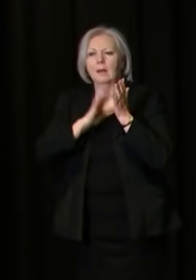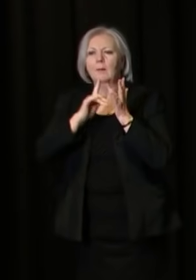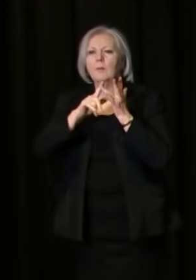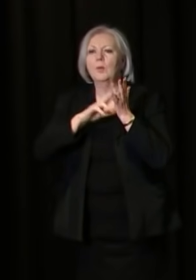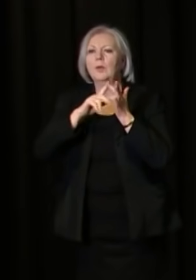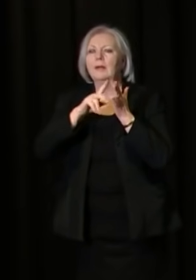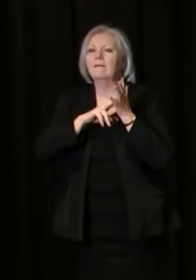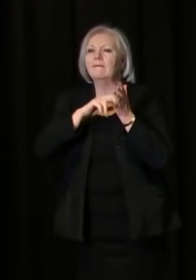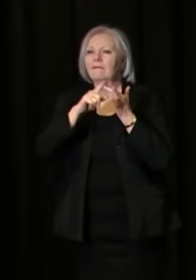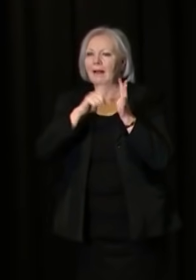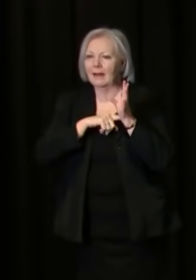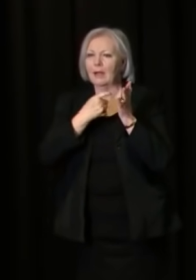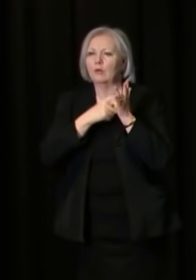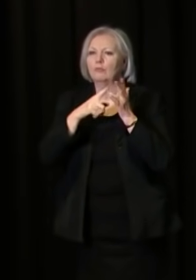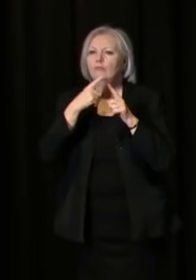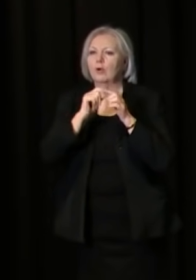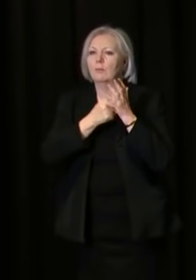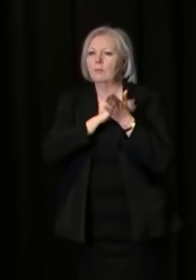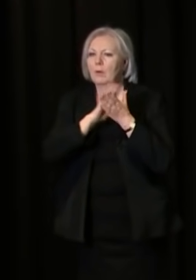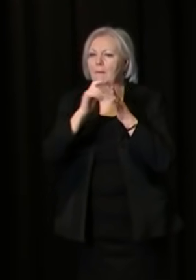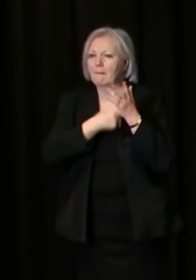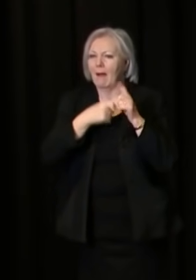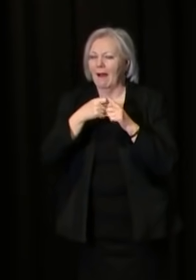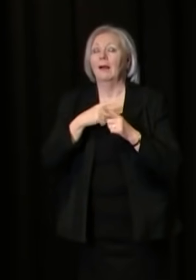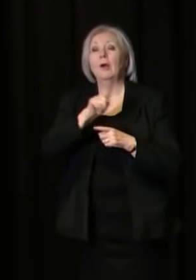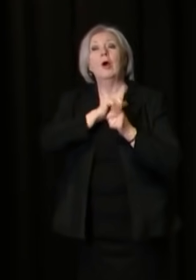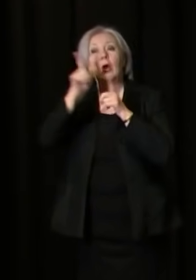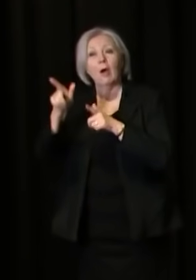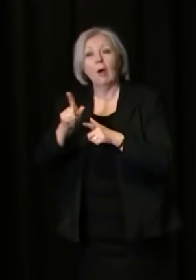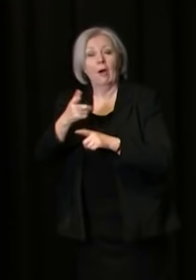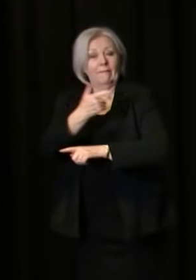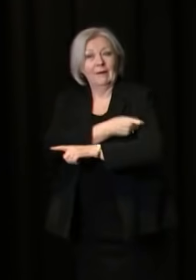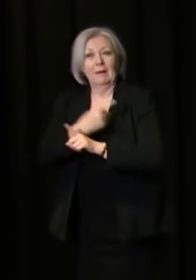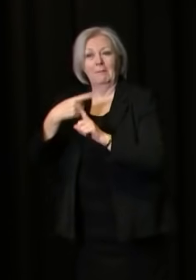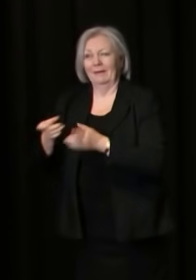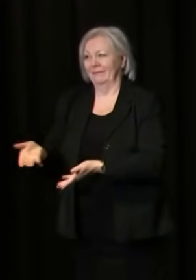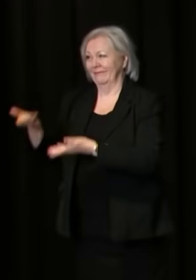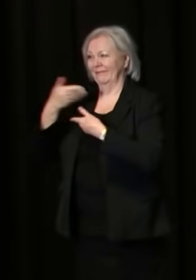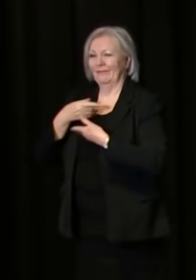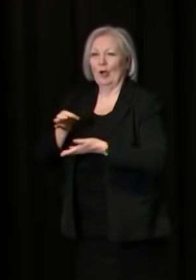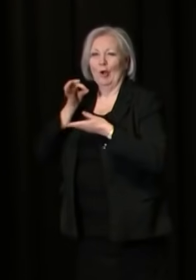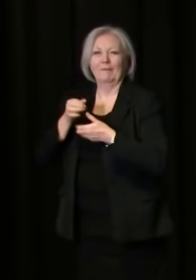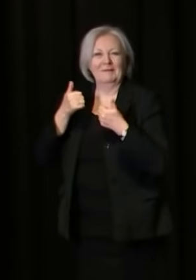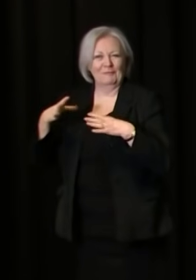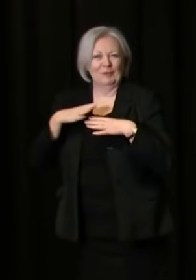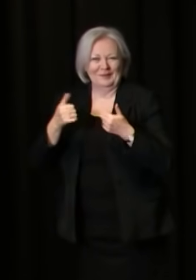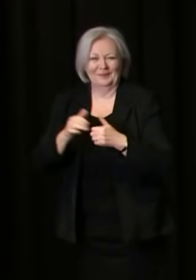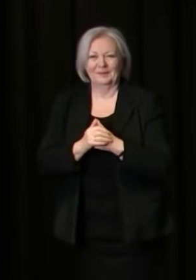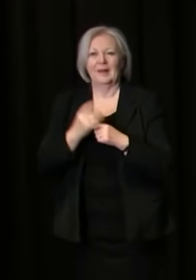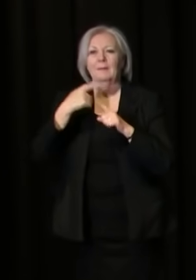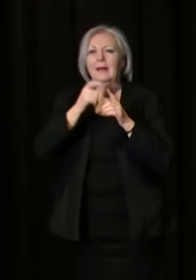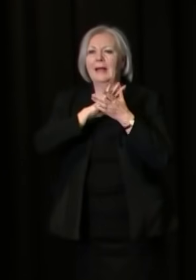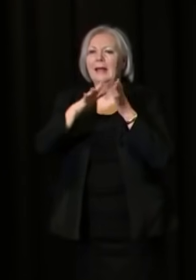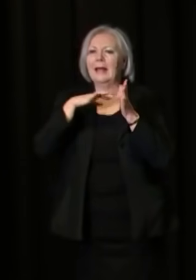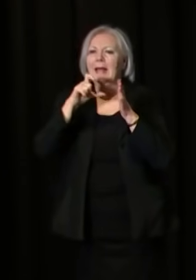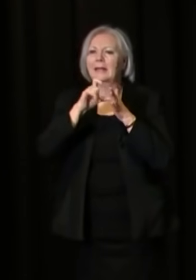Roxburgh Park, and of course you also get a free coffee. There are 4 Headspace centres